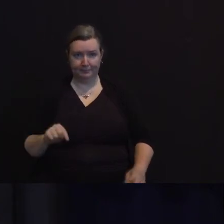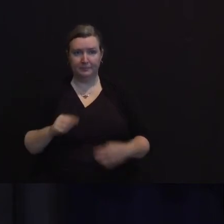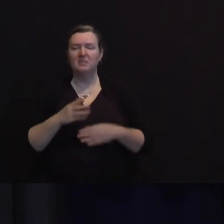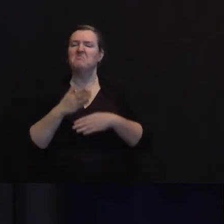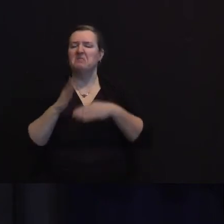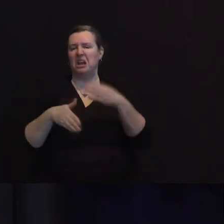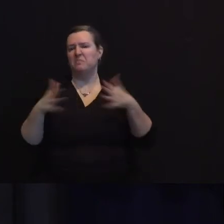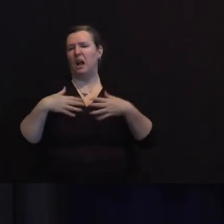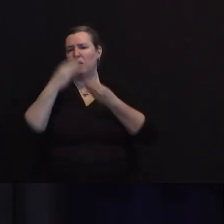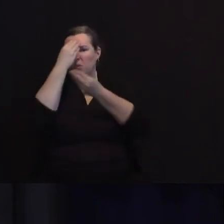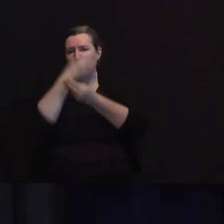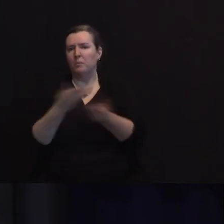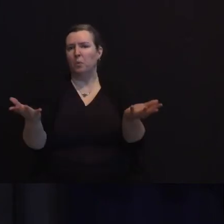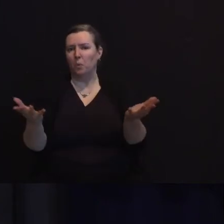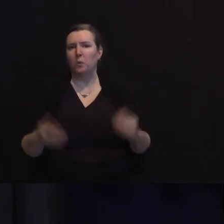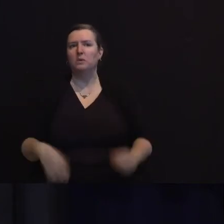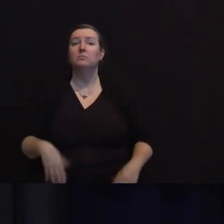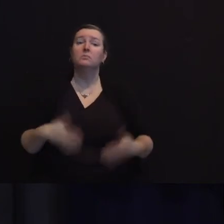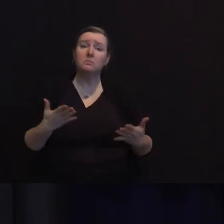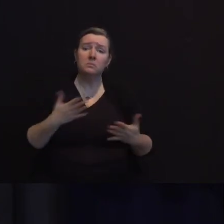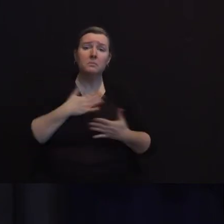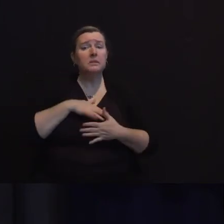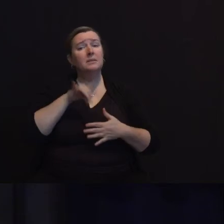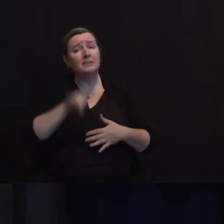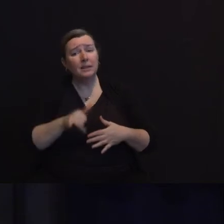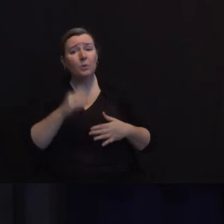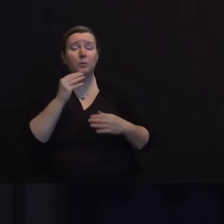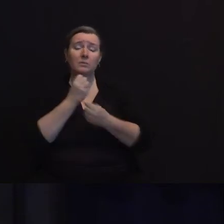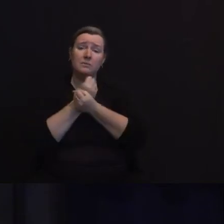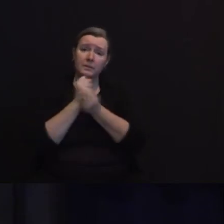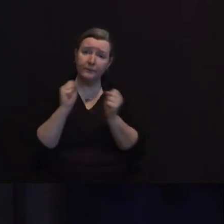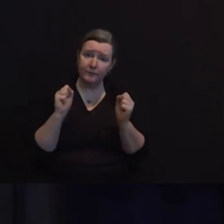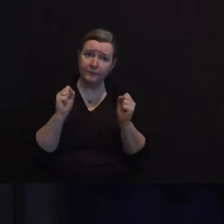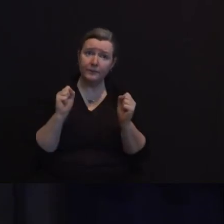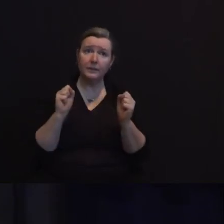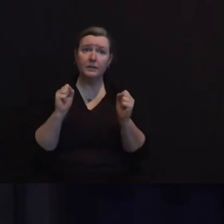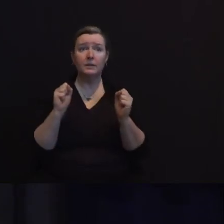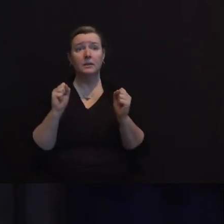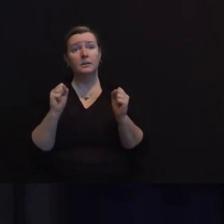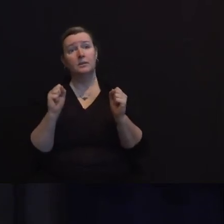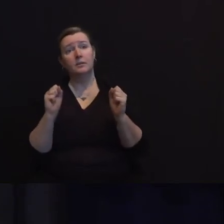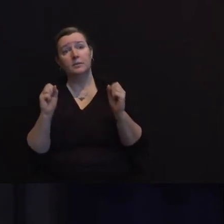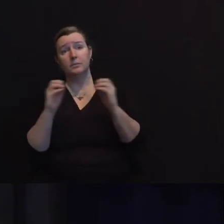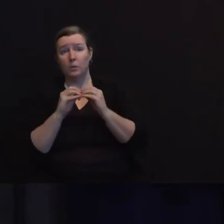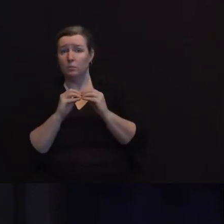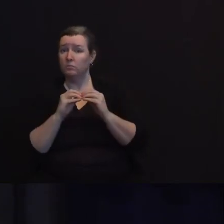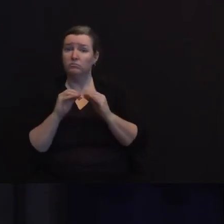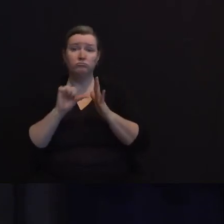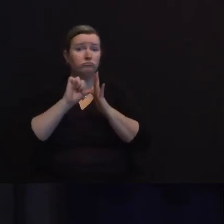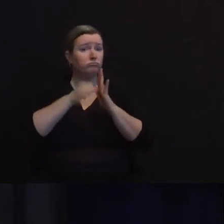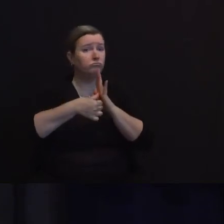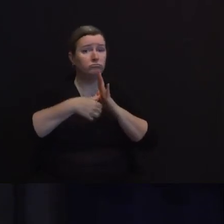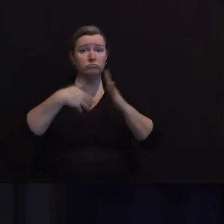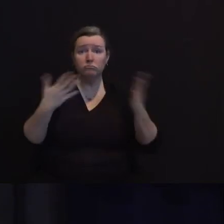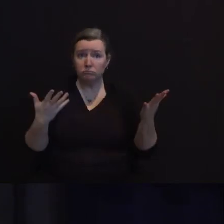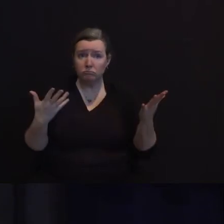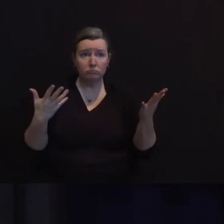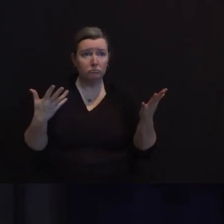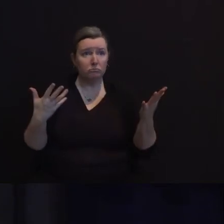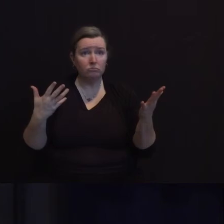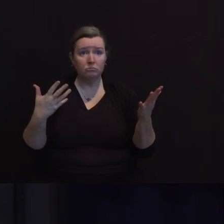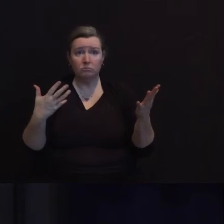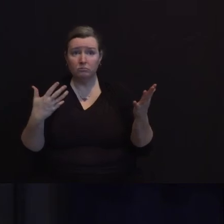report. Stay safe. It's more important than ever with the variants in our state to continue to mask